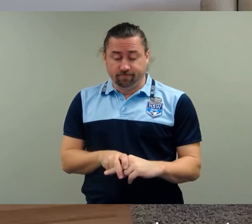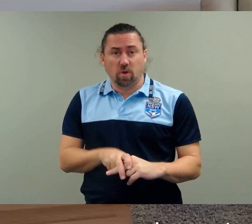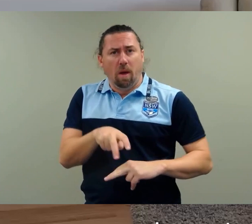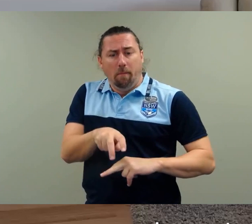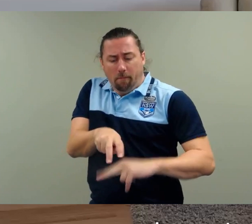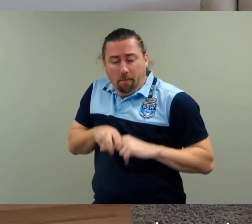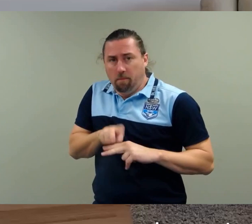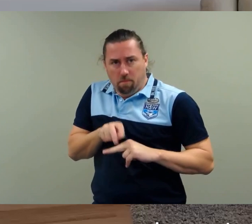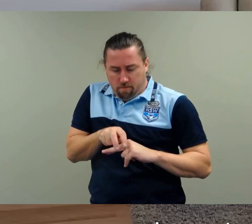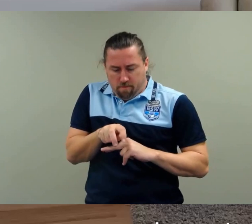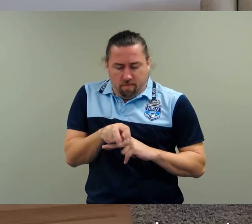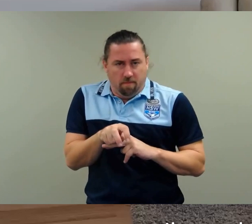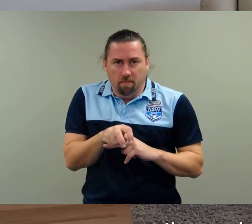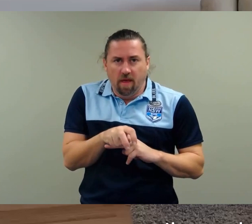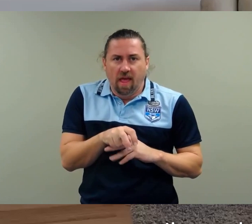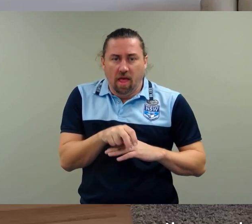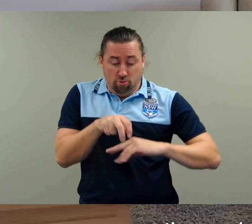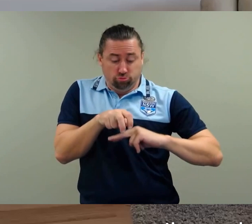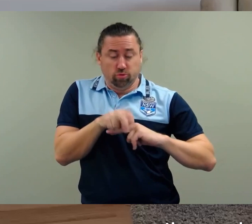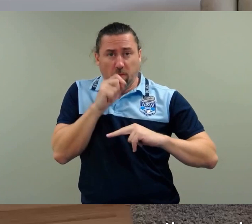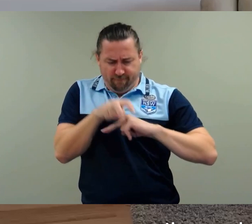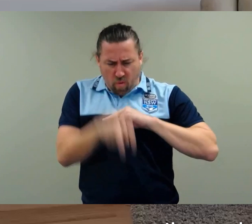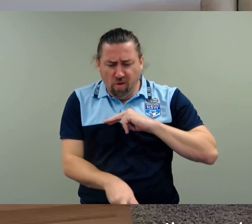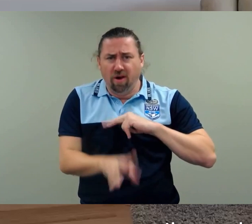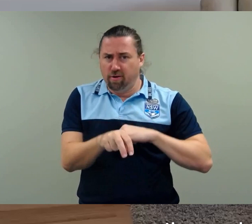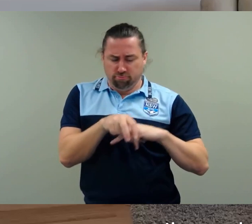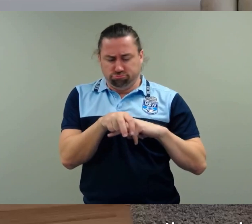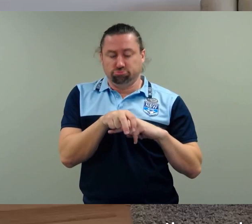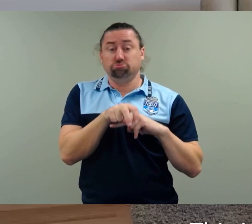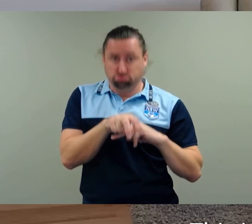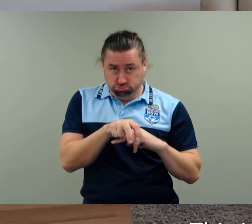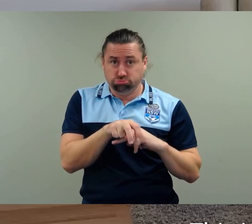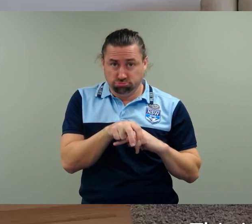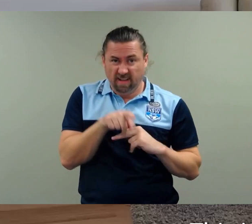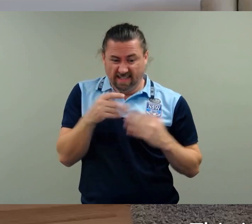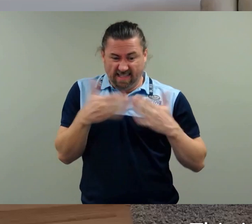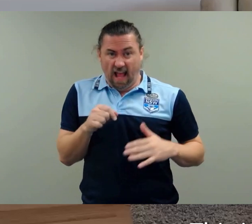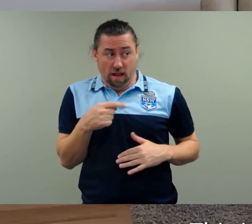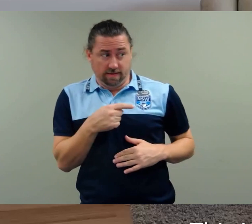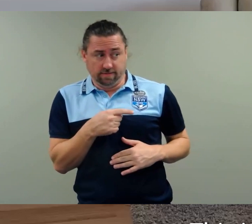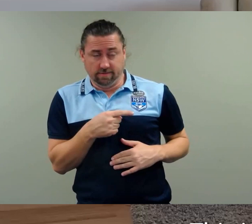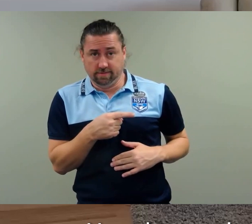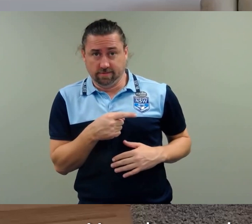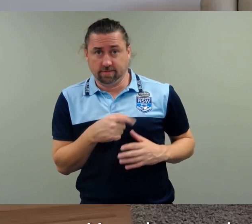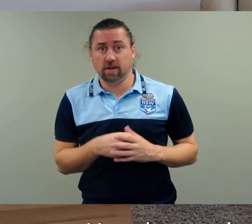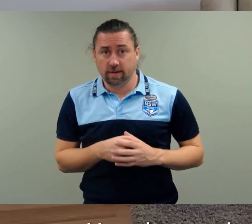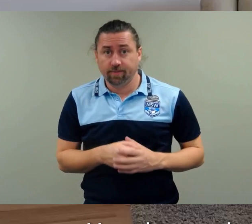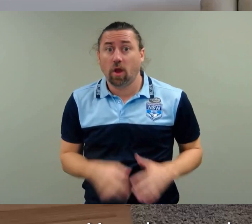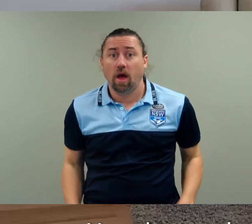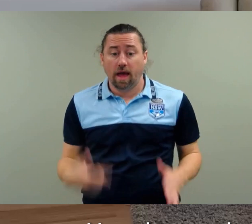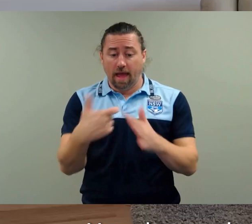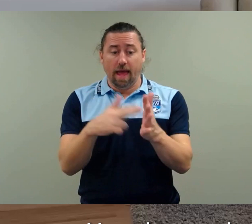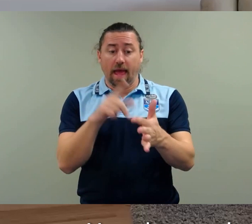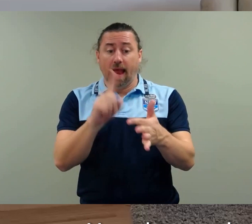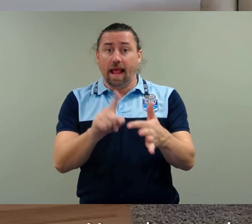but wriggle down towards the edge until your bottom is almost off the chair. This is your starting position. Your